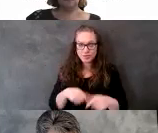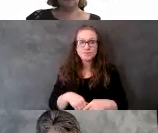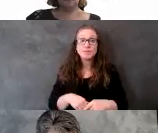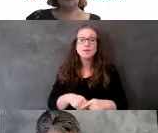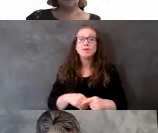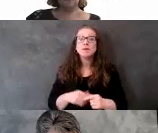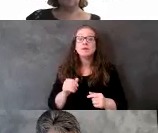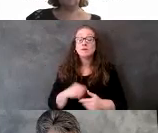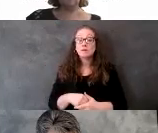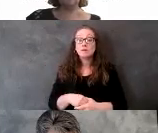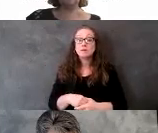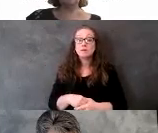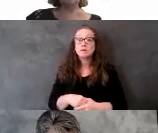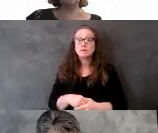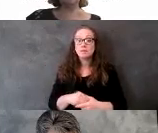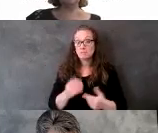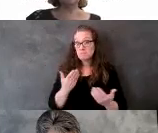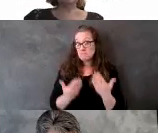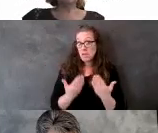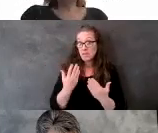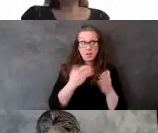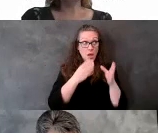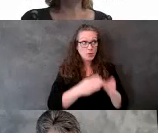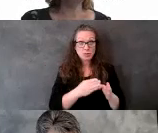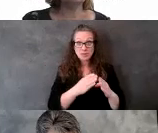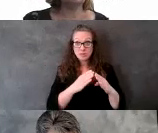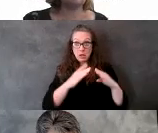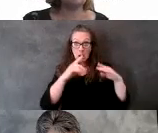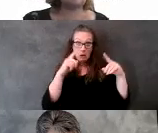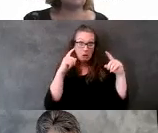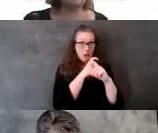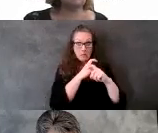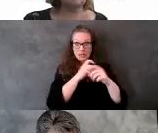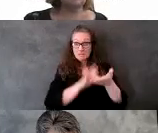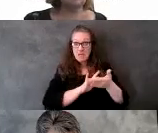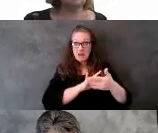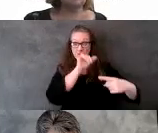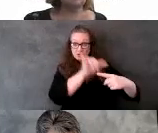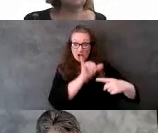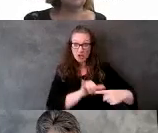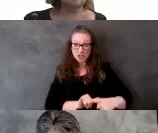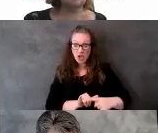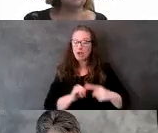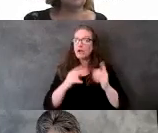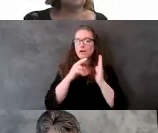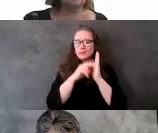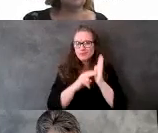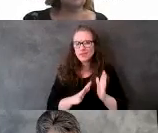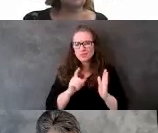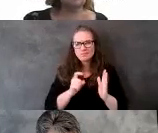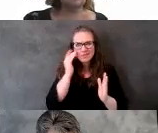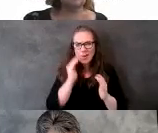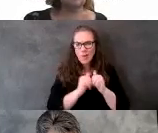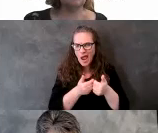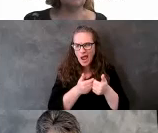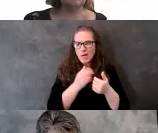somebody may not be able to read complex medical language, for example. You want to make sure that you have a reader that is qualified to do that.